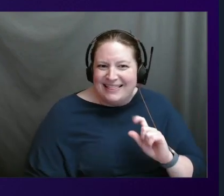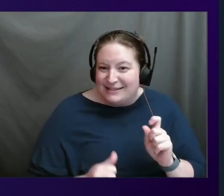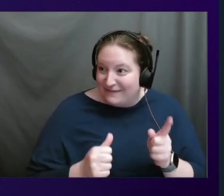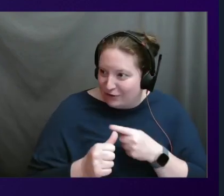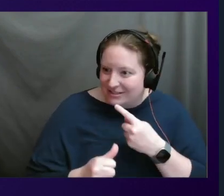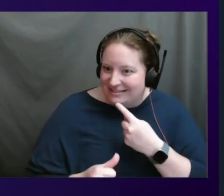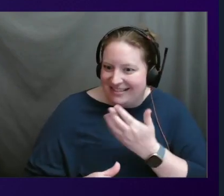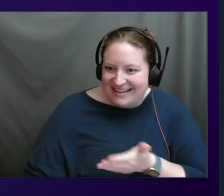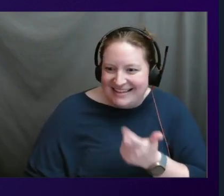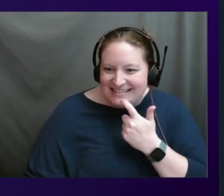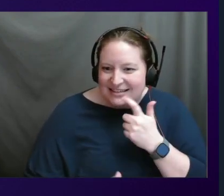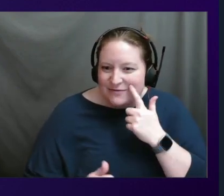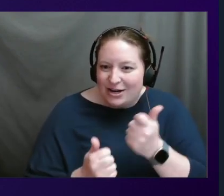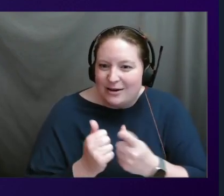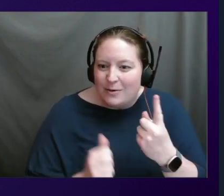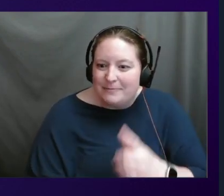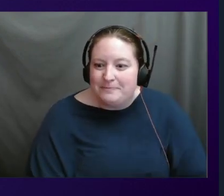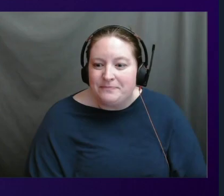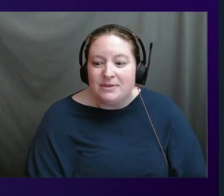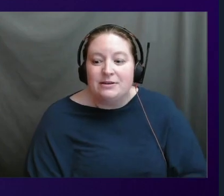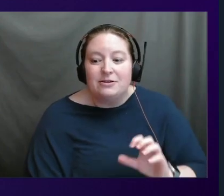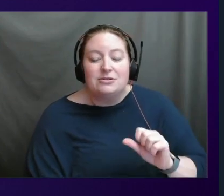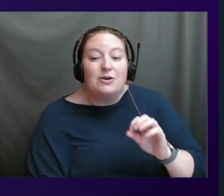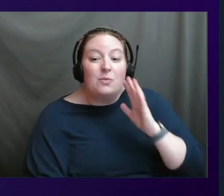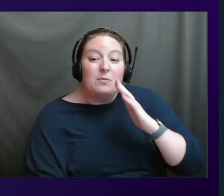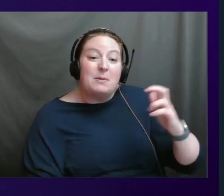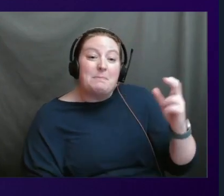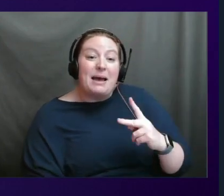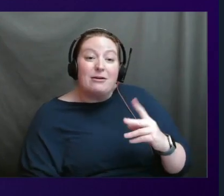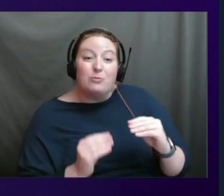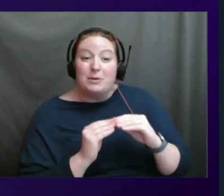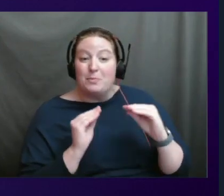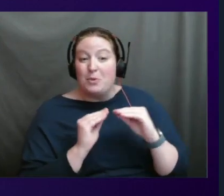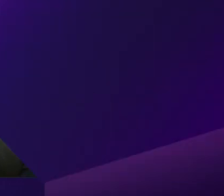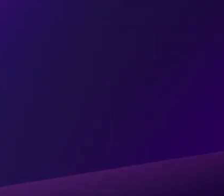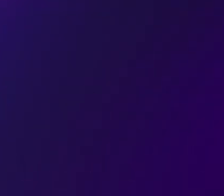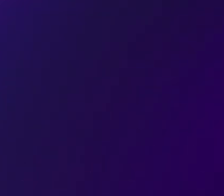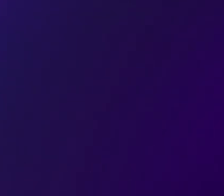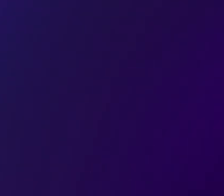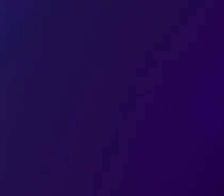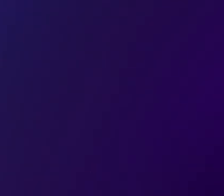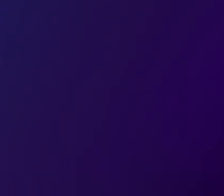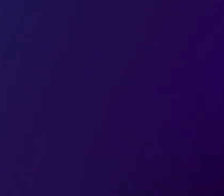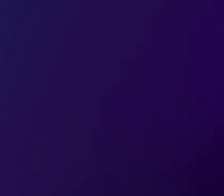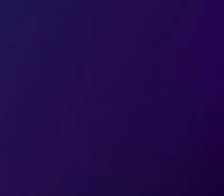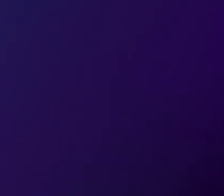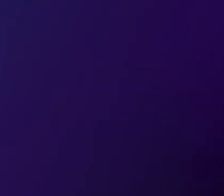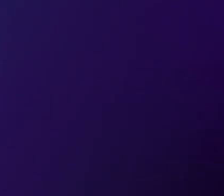Yeah. All right. So we will be right back with more. Stay tuned for Brian.